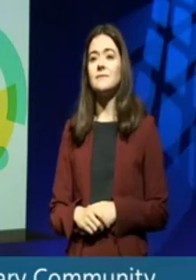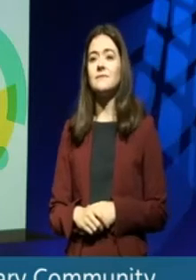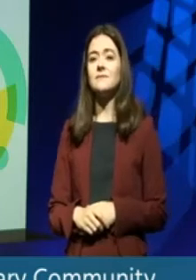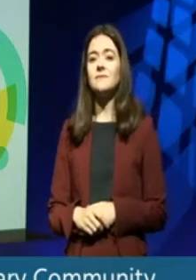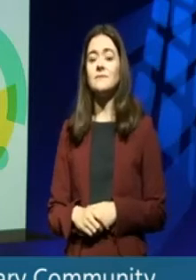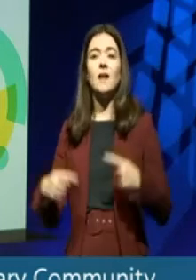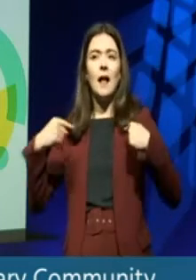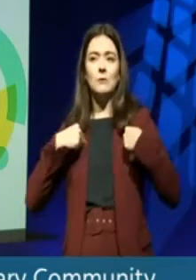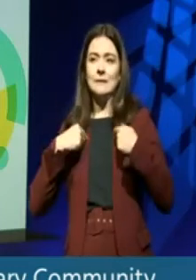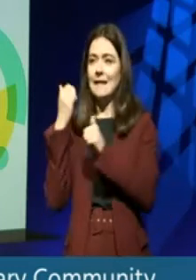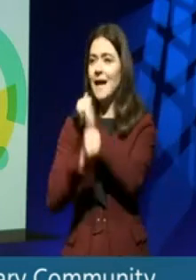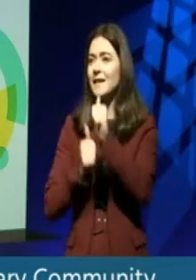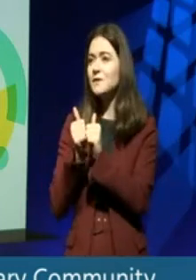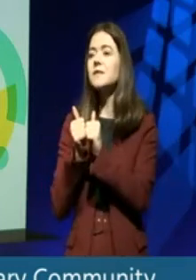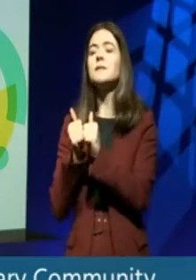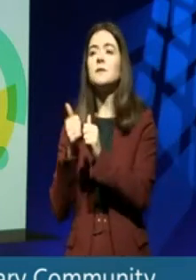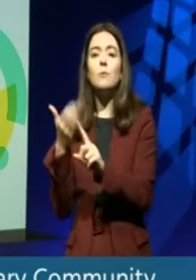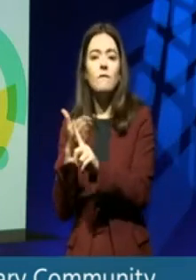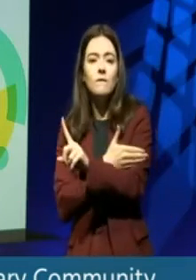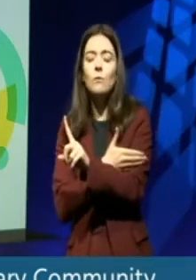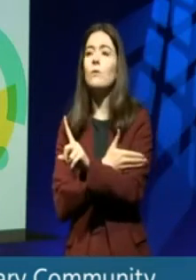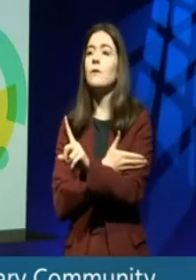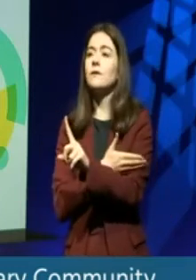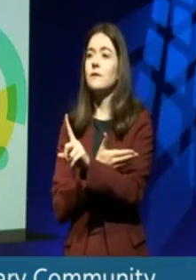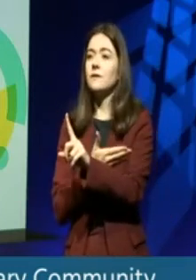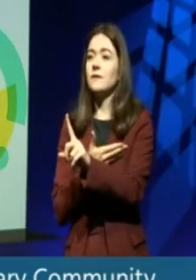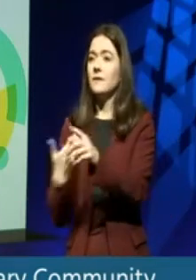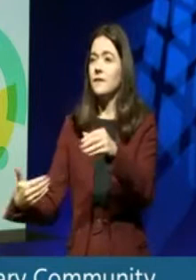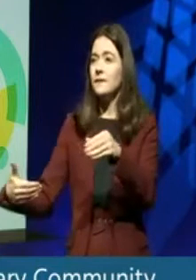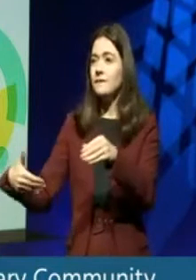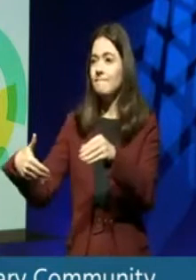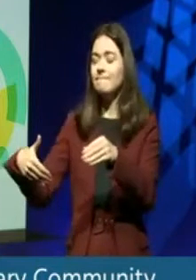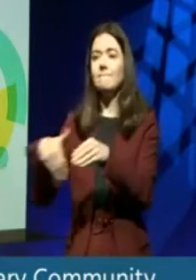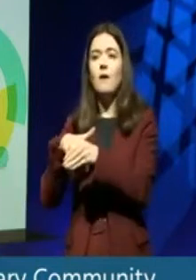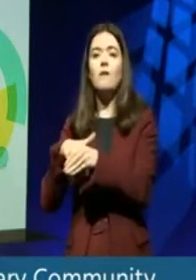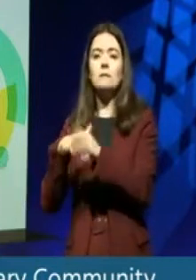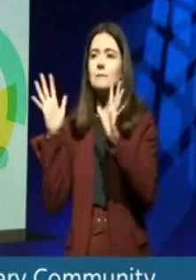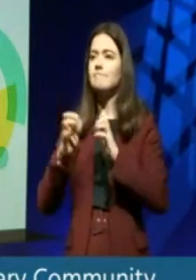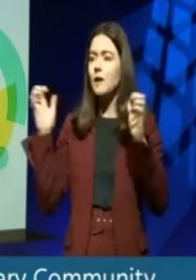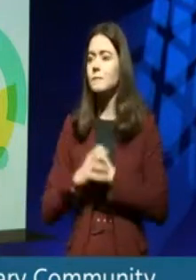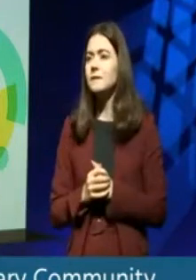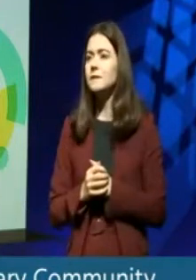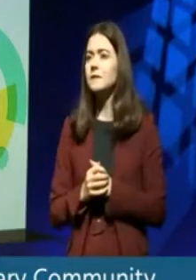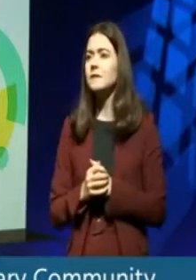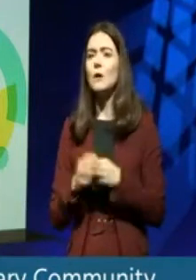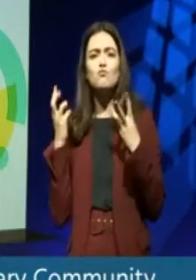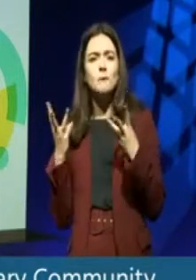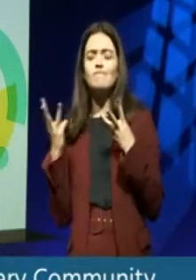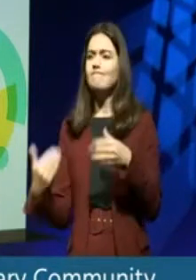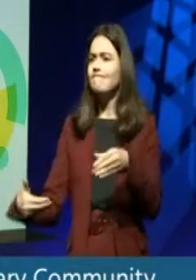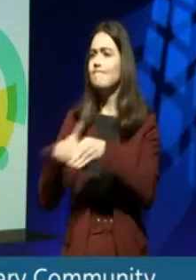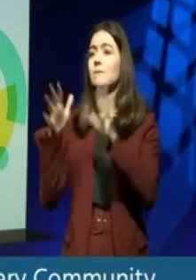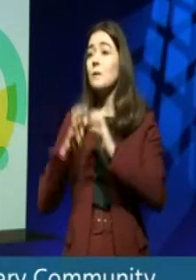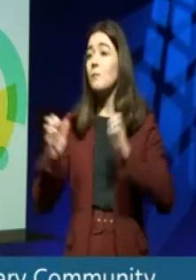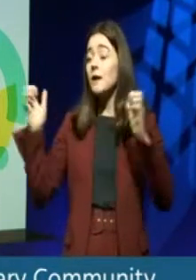I'm an activist before I got into Leinster House to be part of Parliament. So I was going to